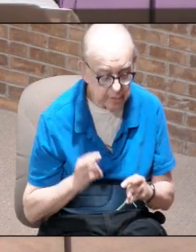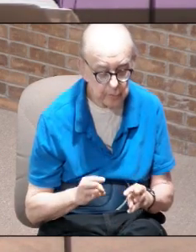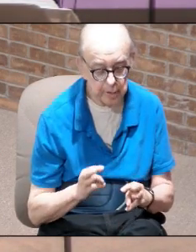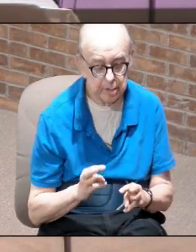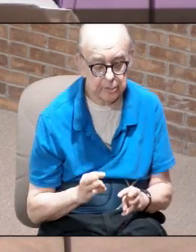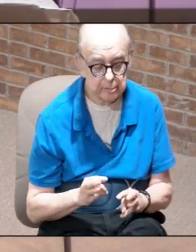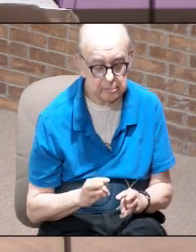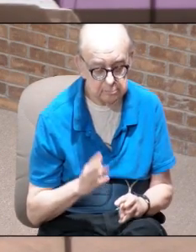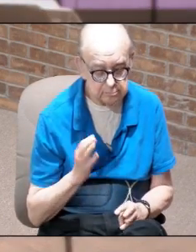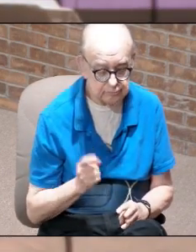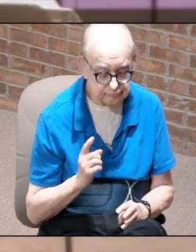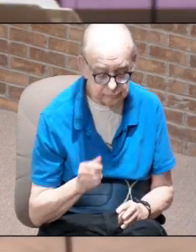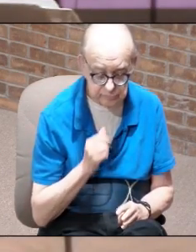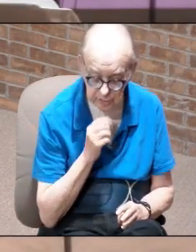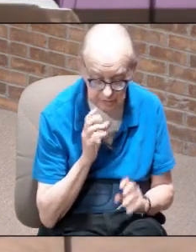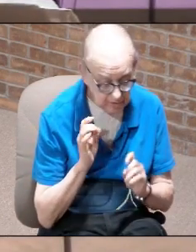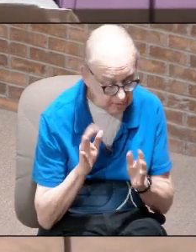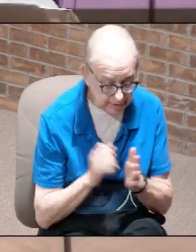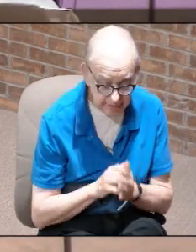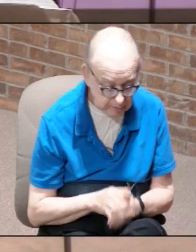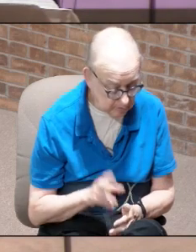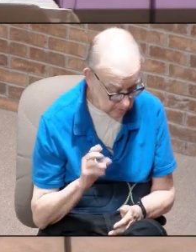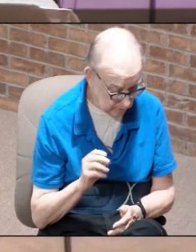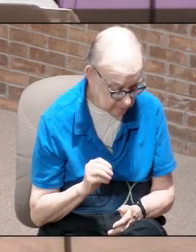ways because you don't like it.